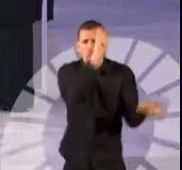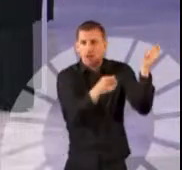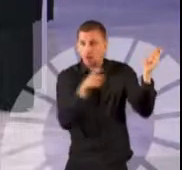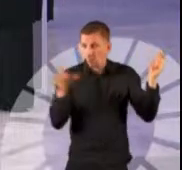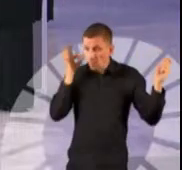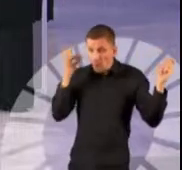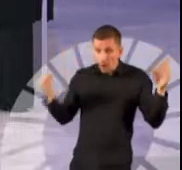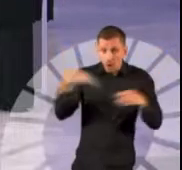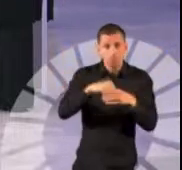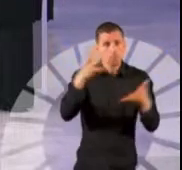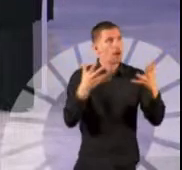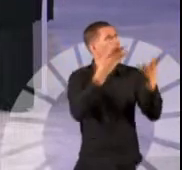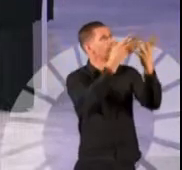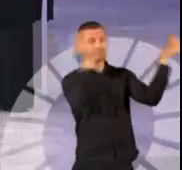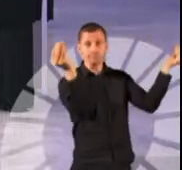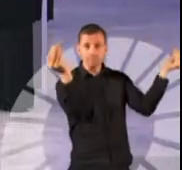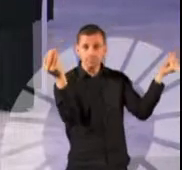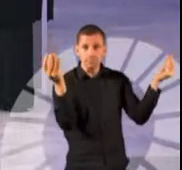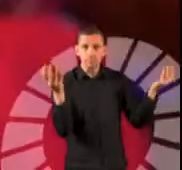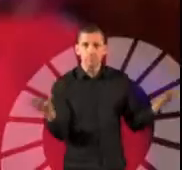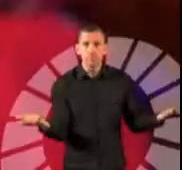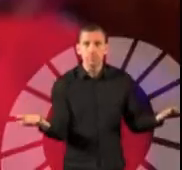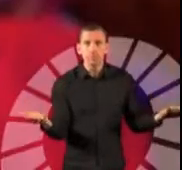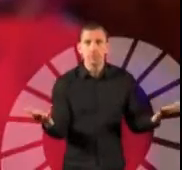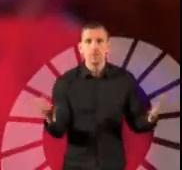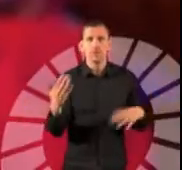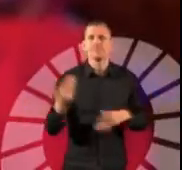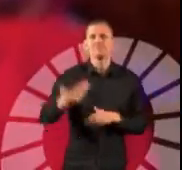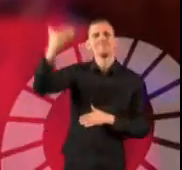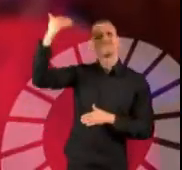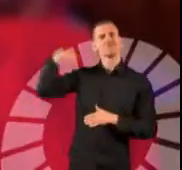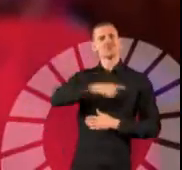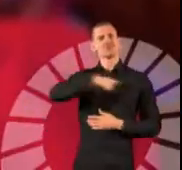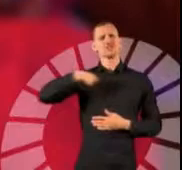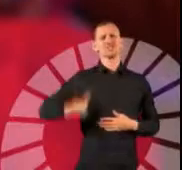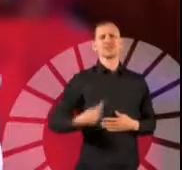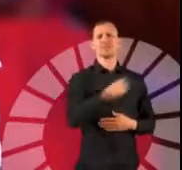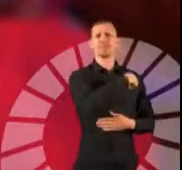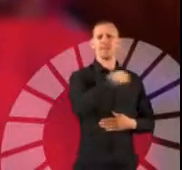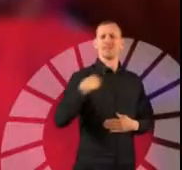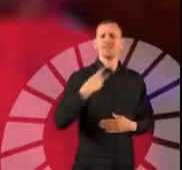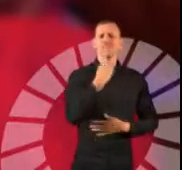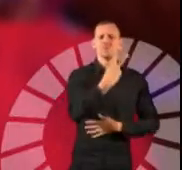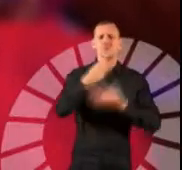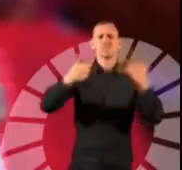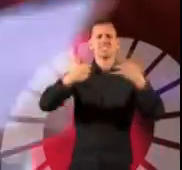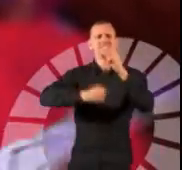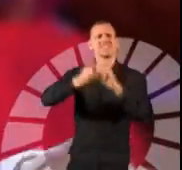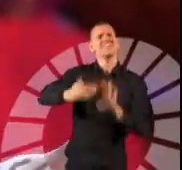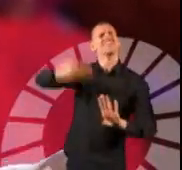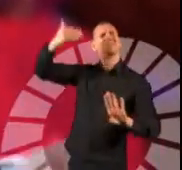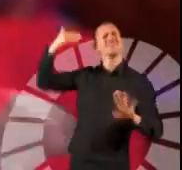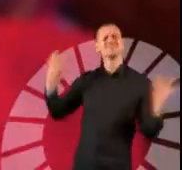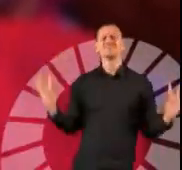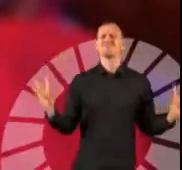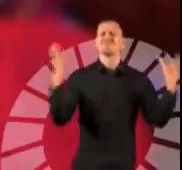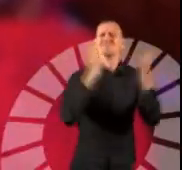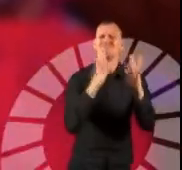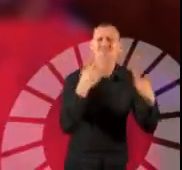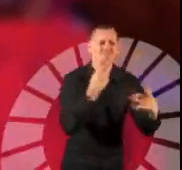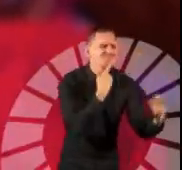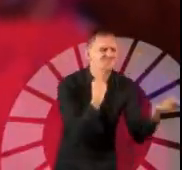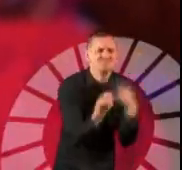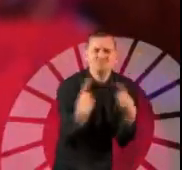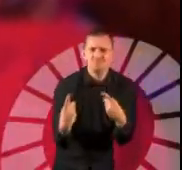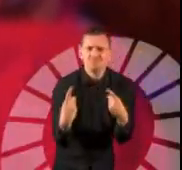is does the world have the will to transform societies by educating girls?